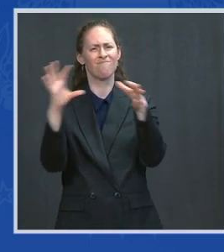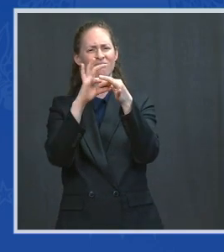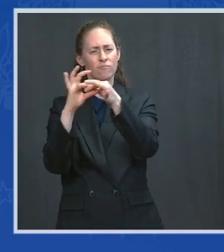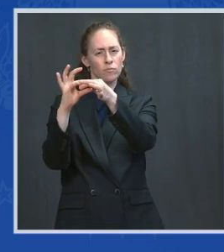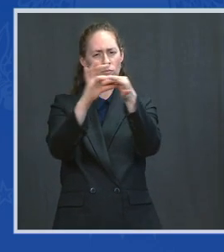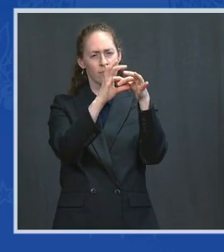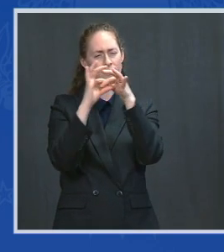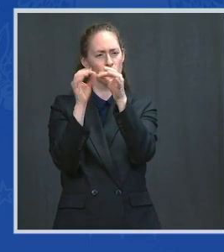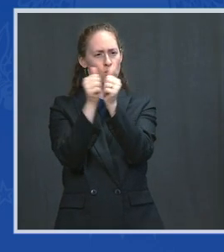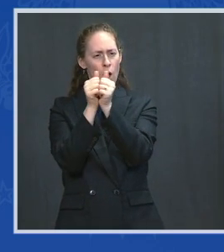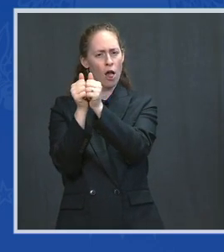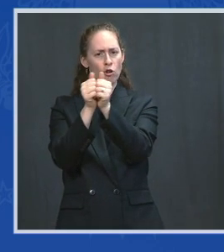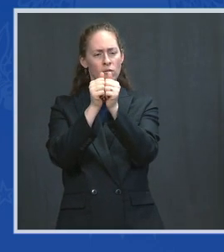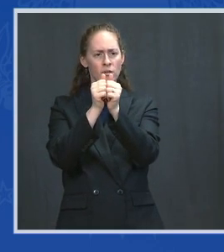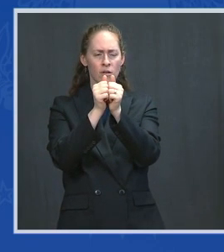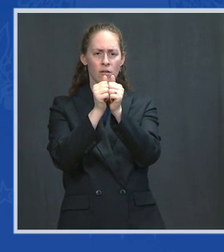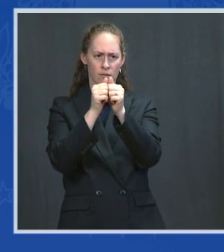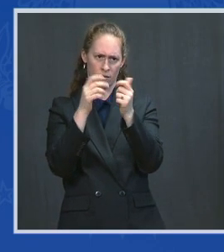to say something.